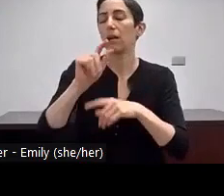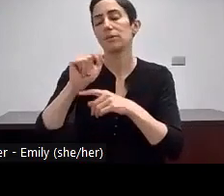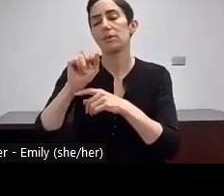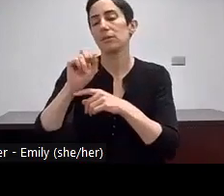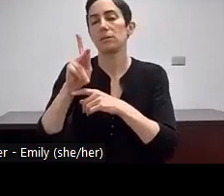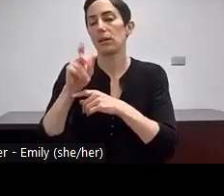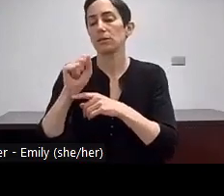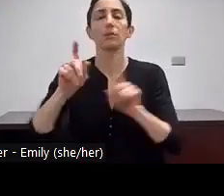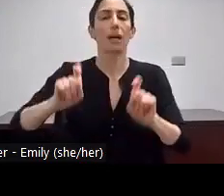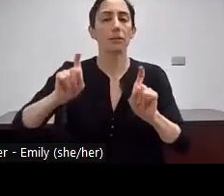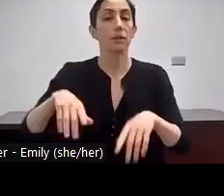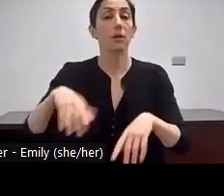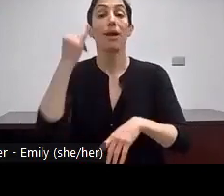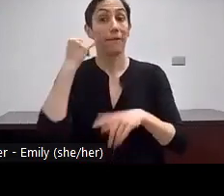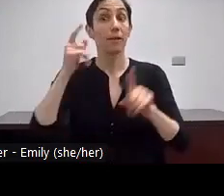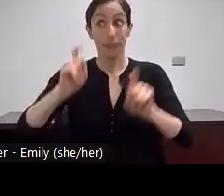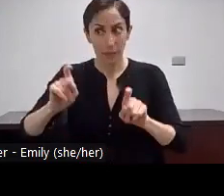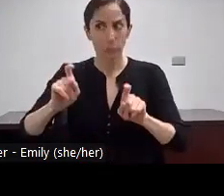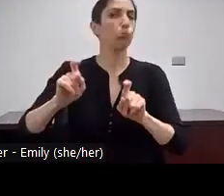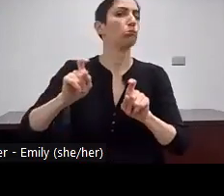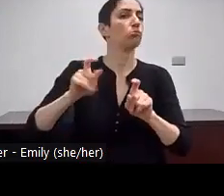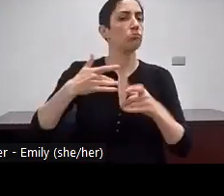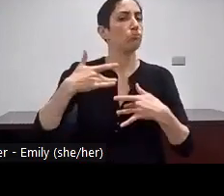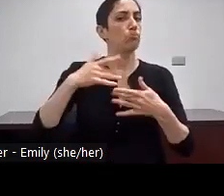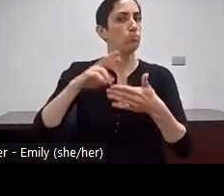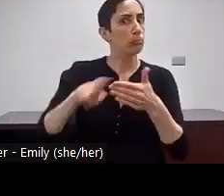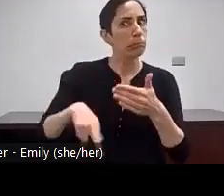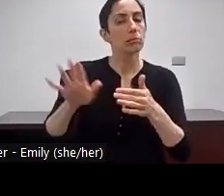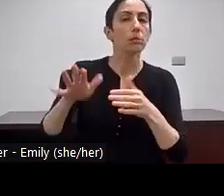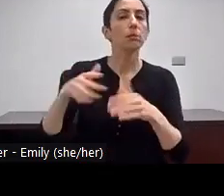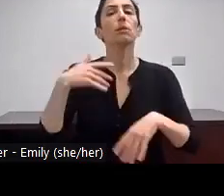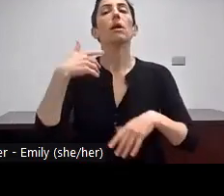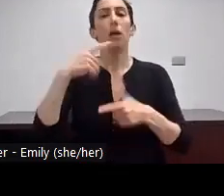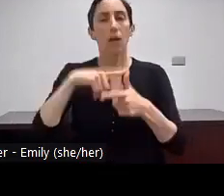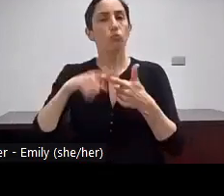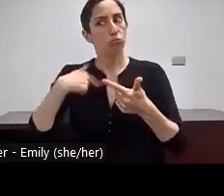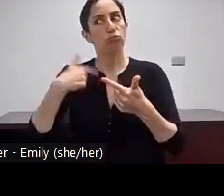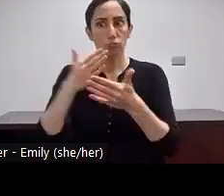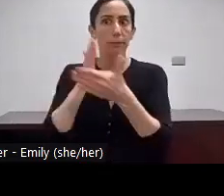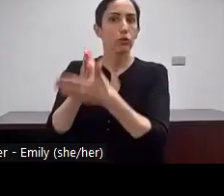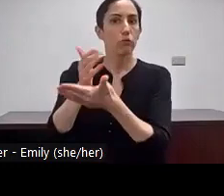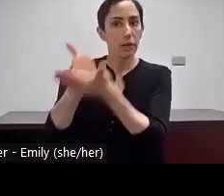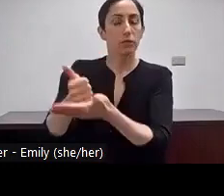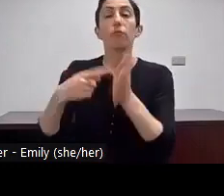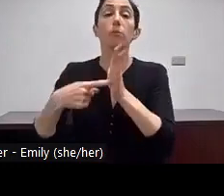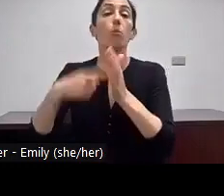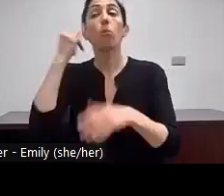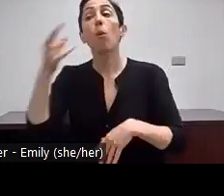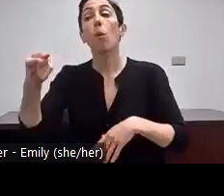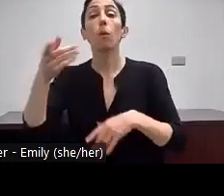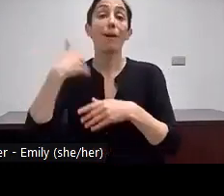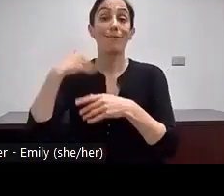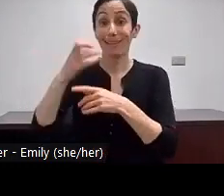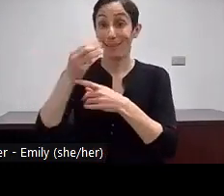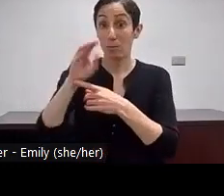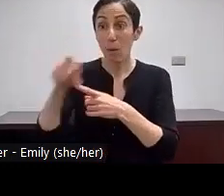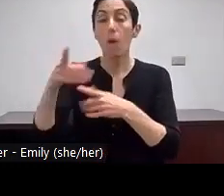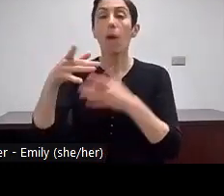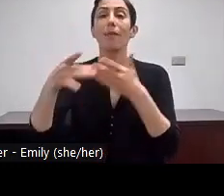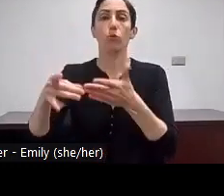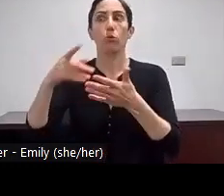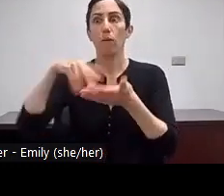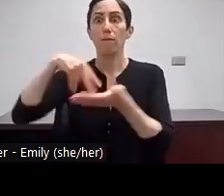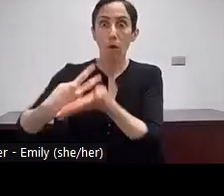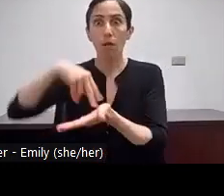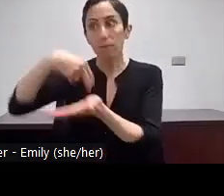care processes. So for example, if an older adult has falls from chemotherapy, we institute plans like physical therapy and